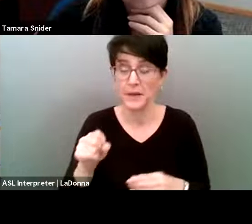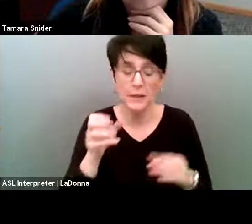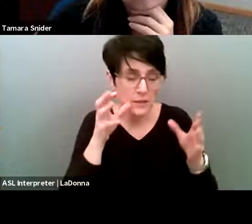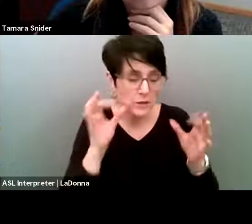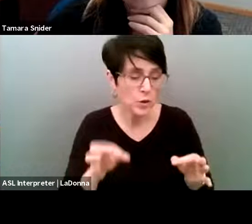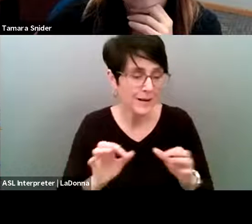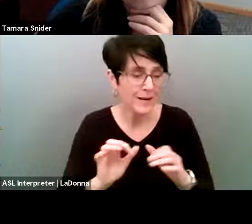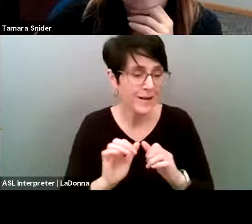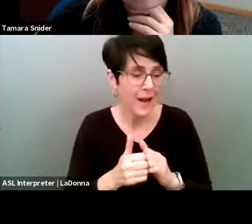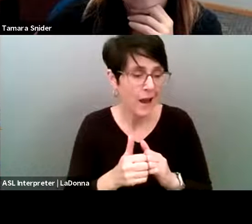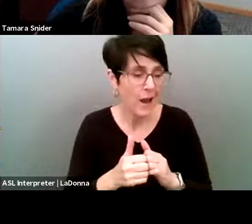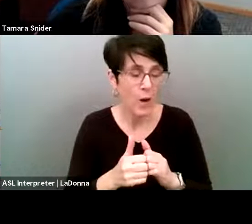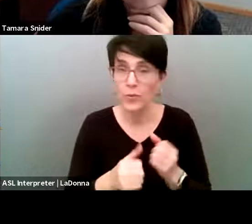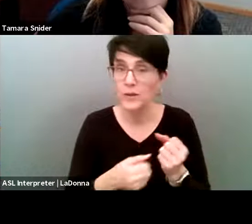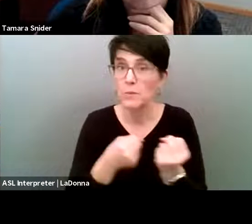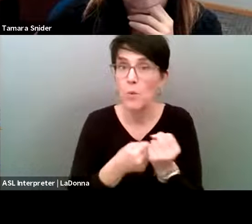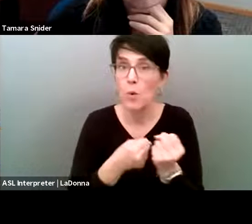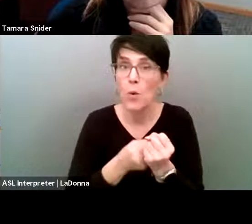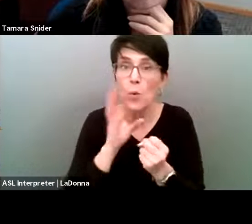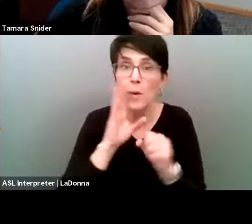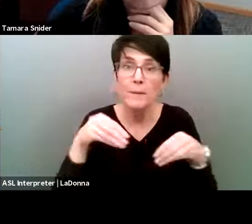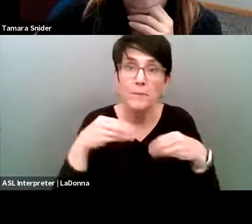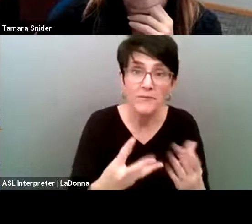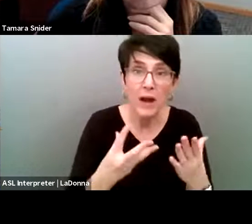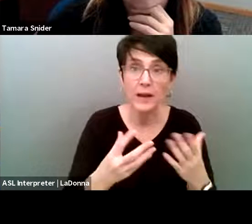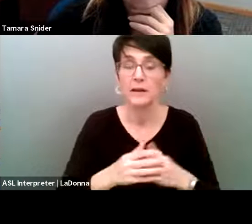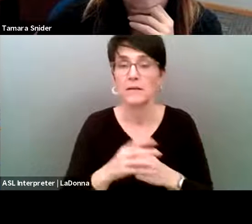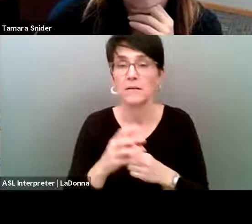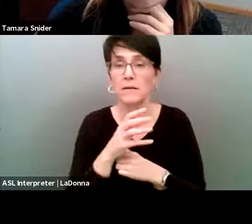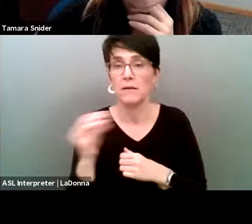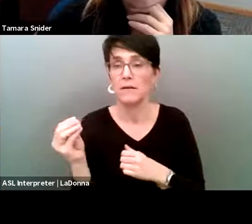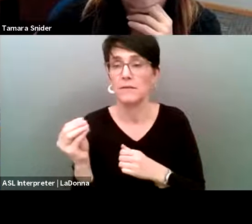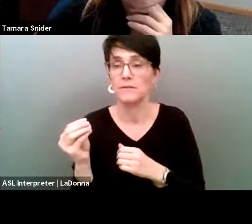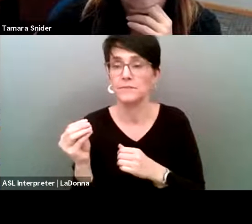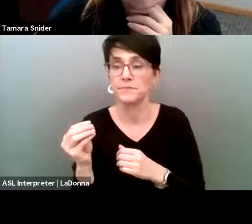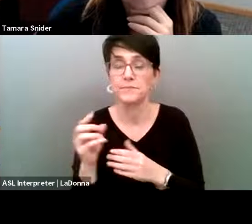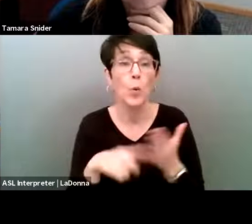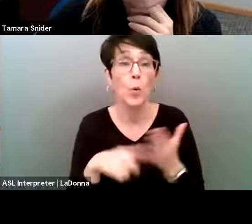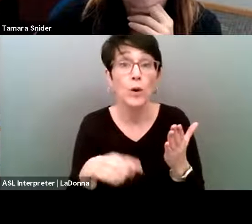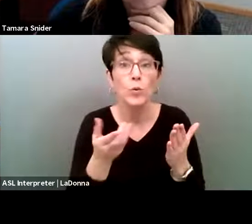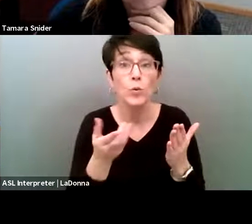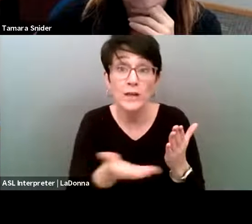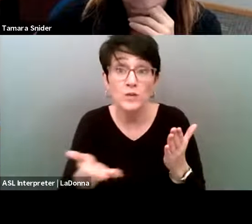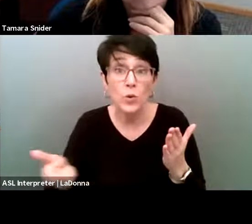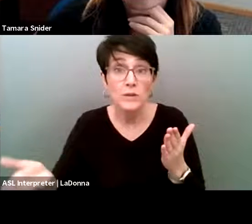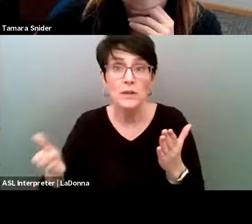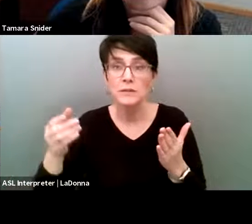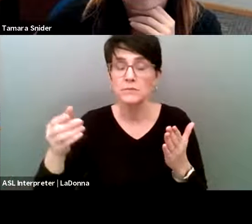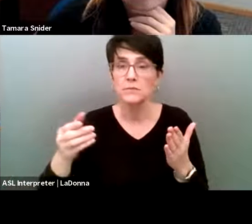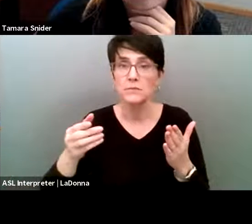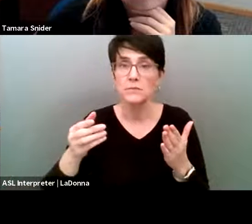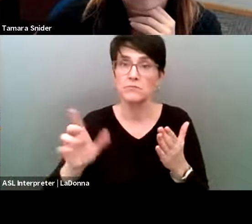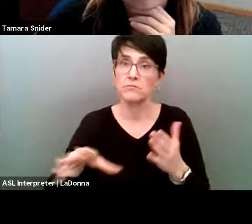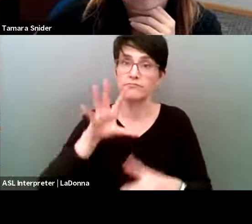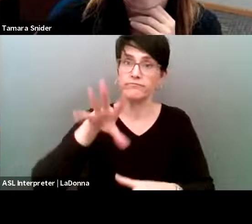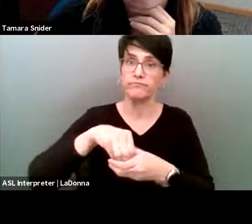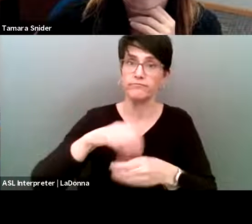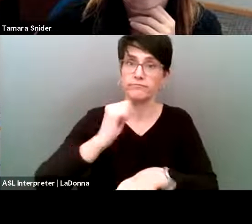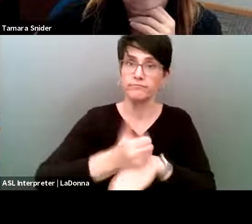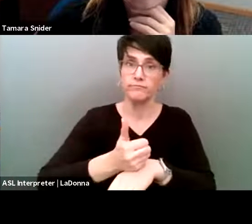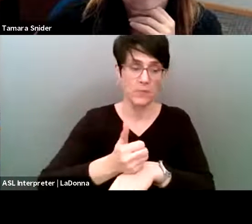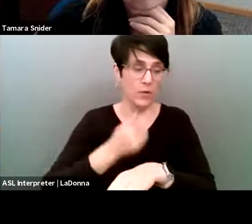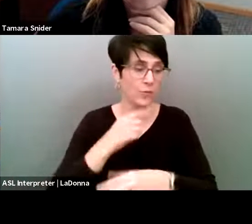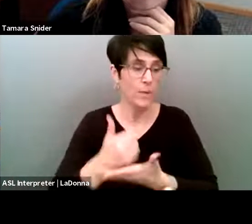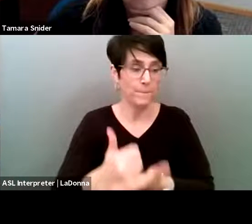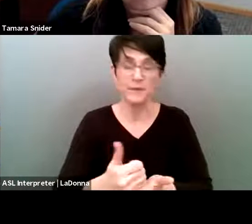how those supports can be provided and what resources can be brought to bear to help with that. That's